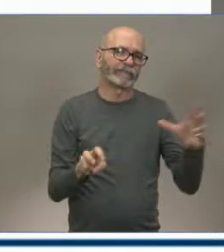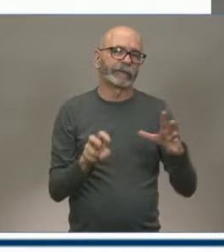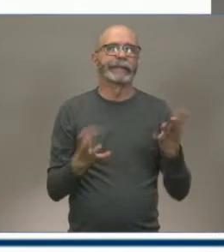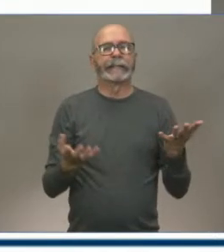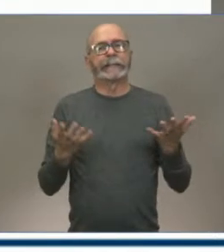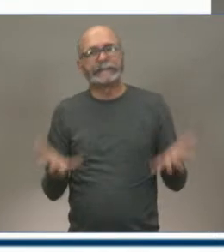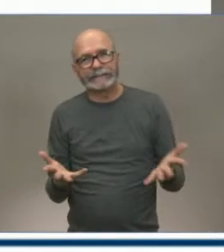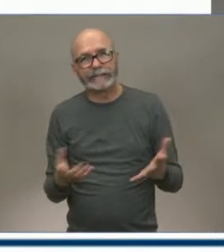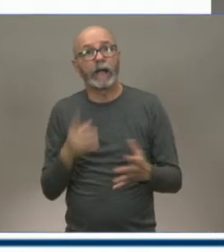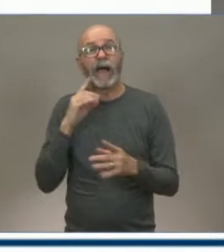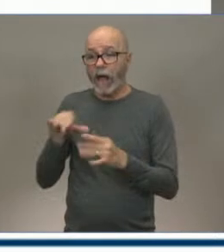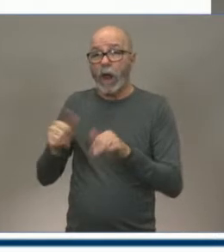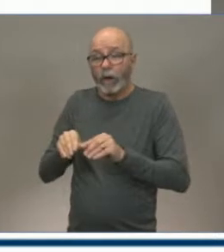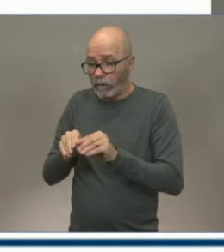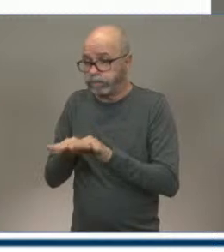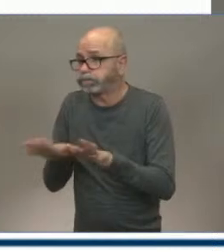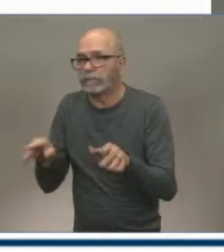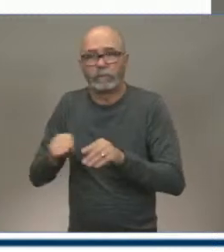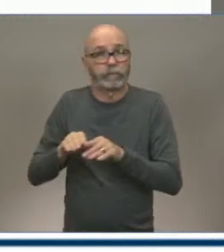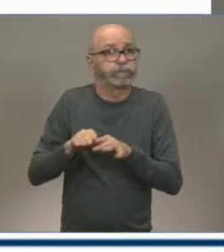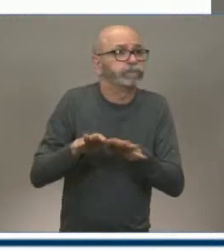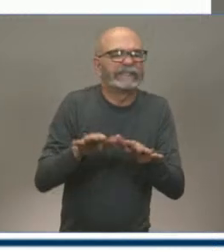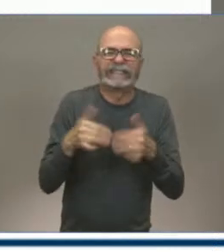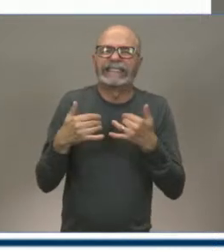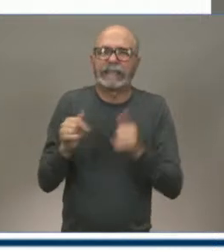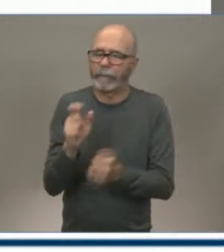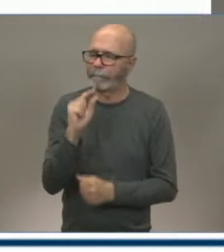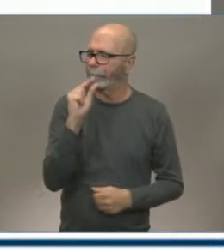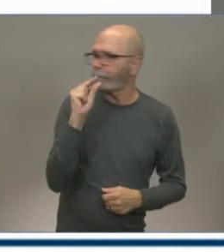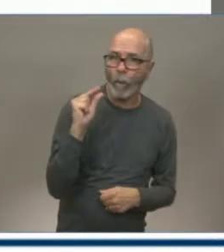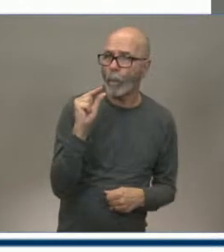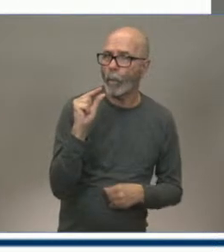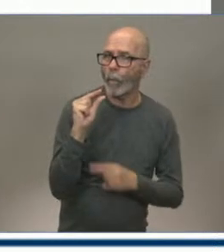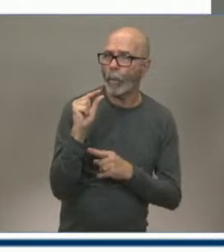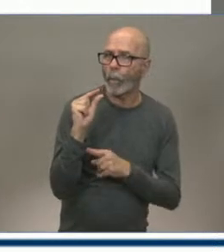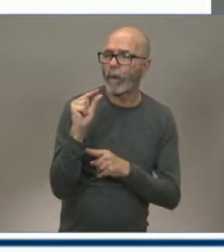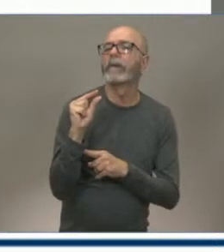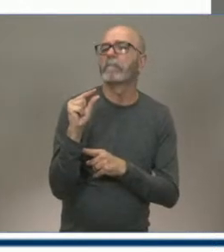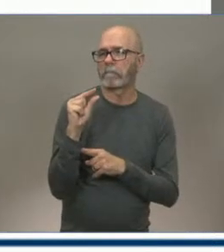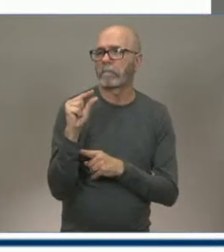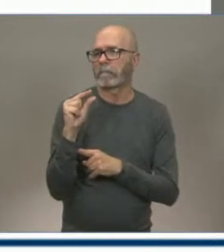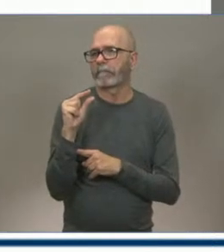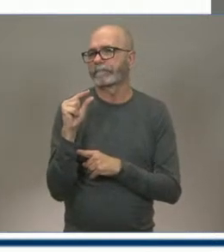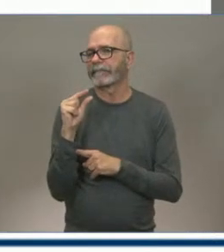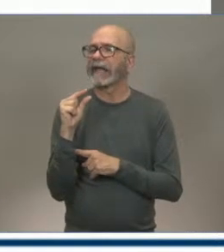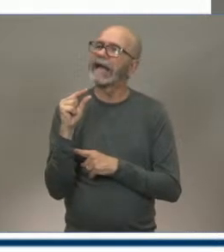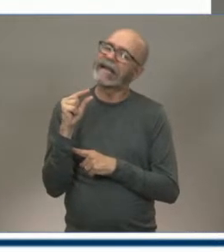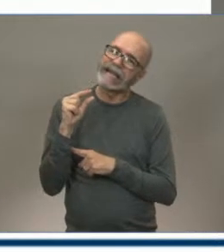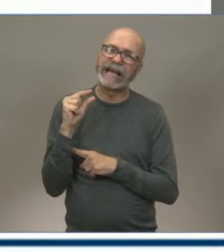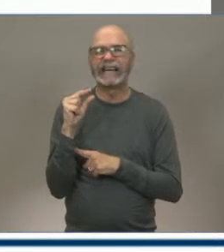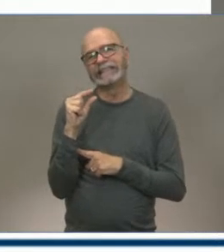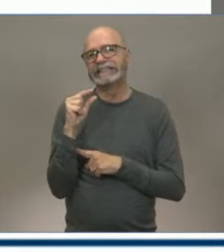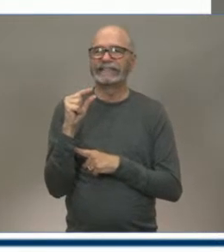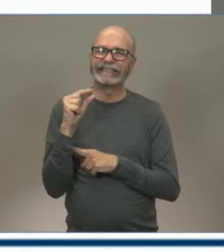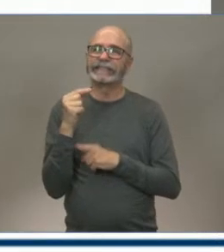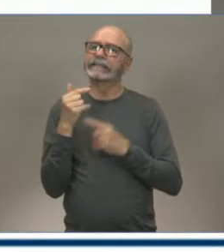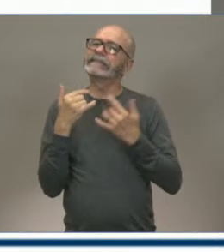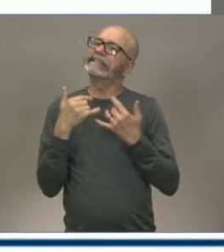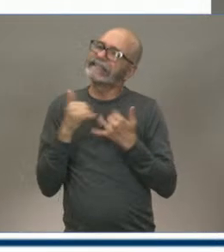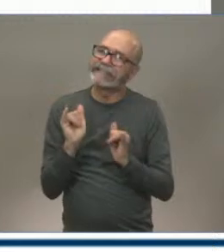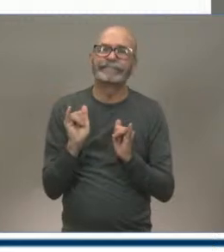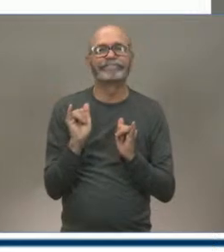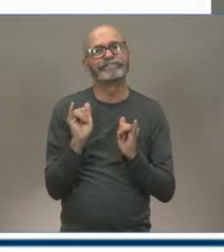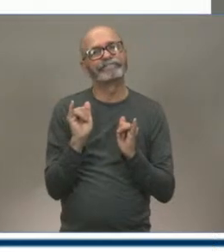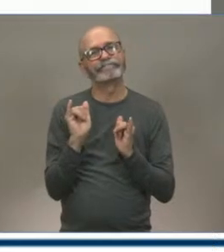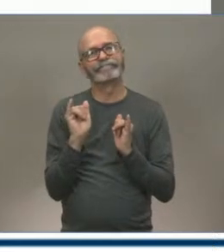cases continues to stay low. But we need that to continue. We need to keep our public health measures and our common